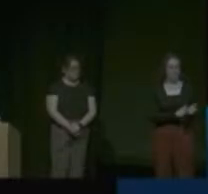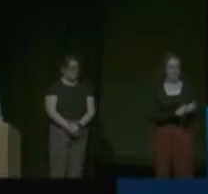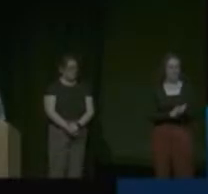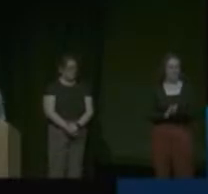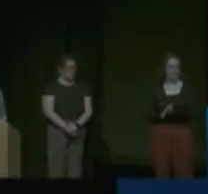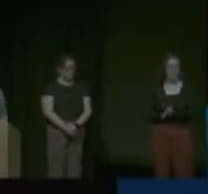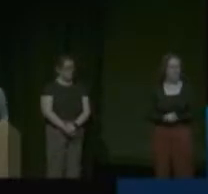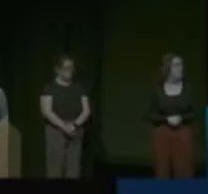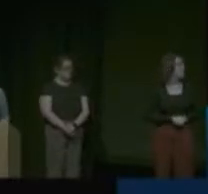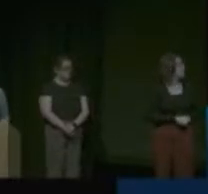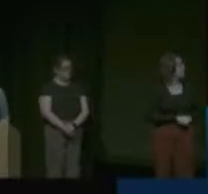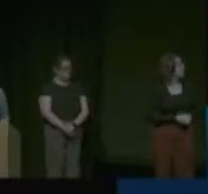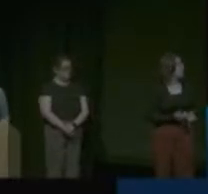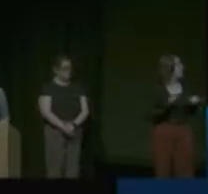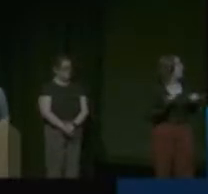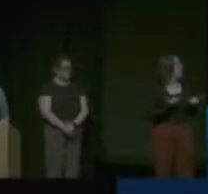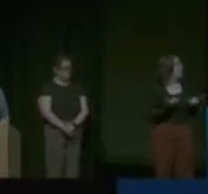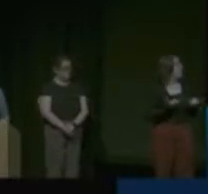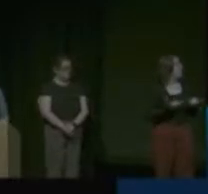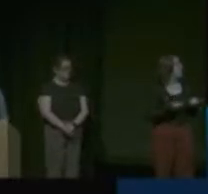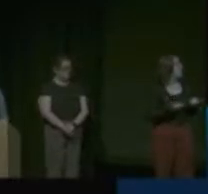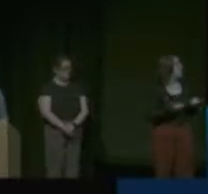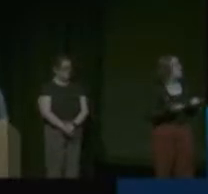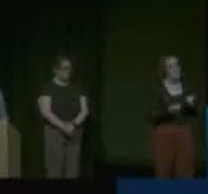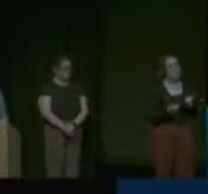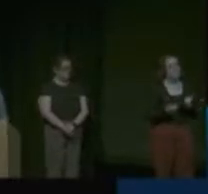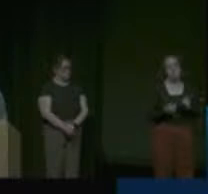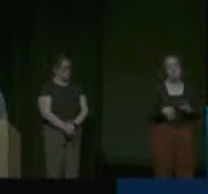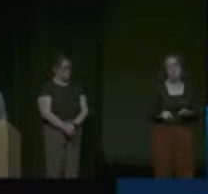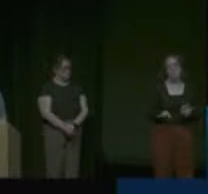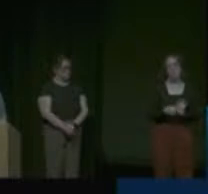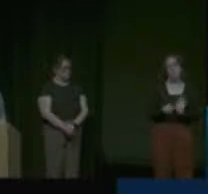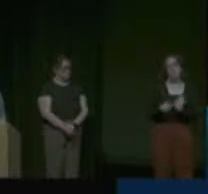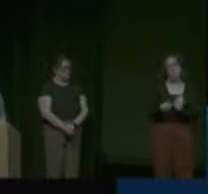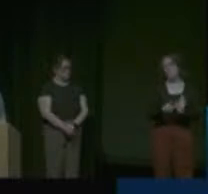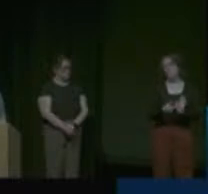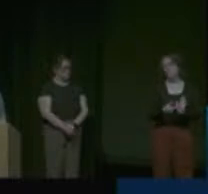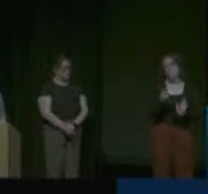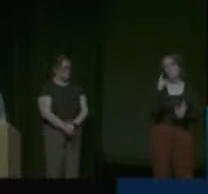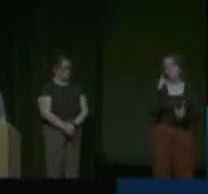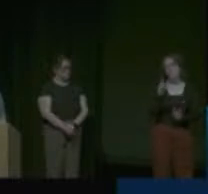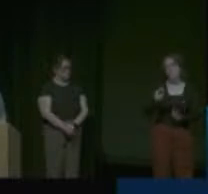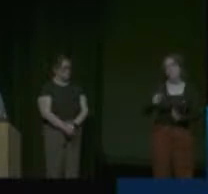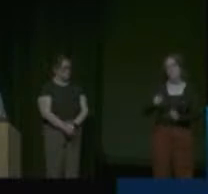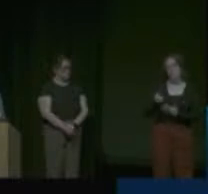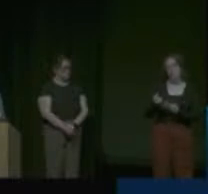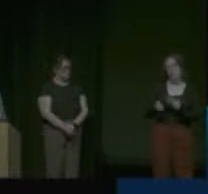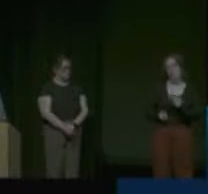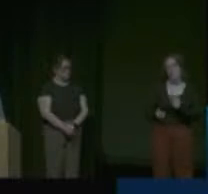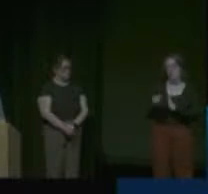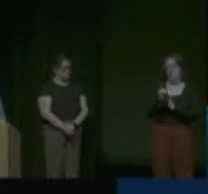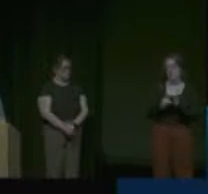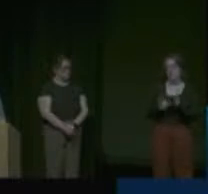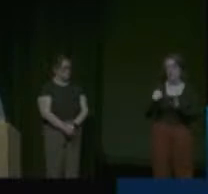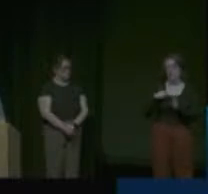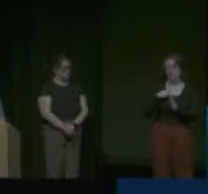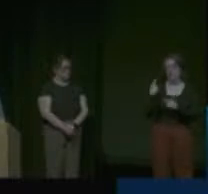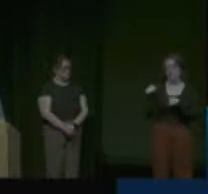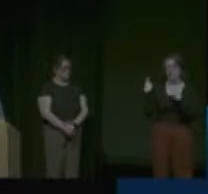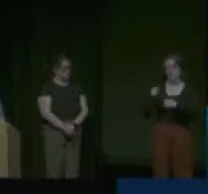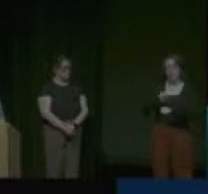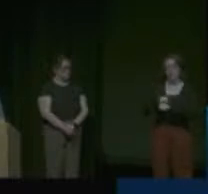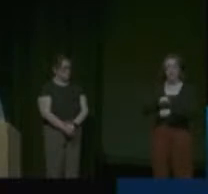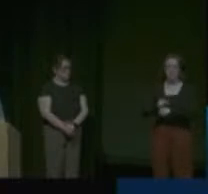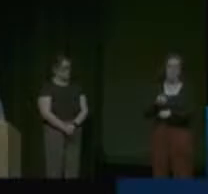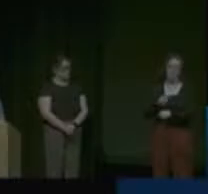Okay, now getting into some highlights of where we're at with the dam removal design. We've been working on this for a